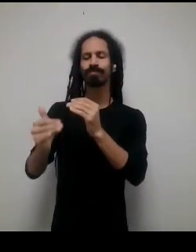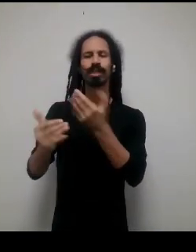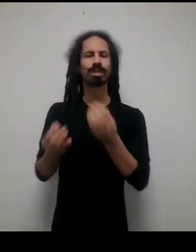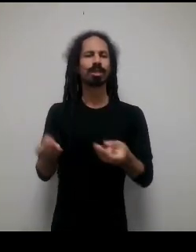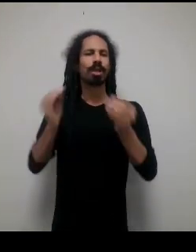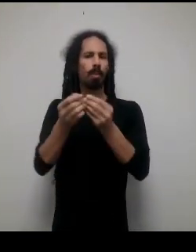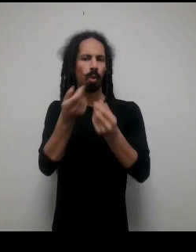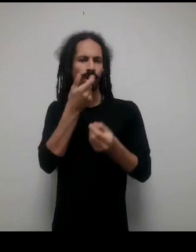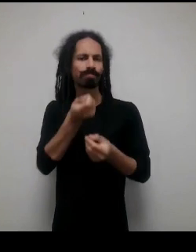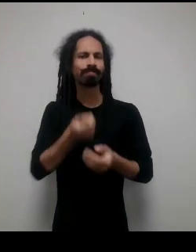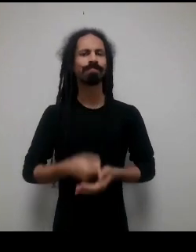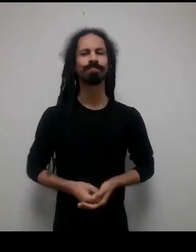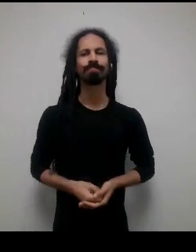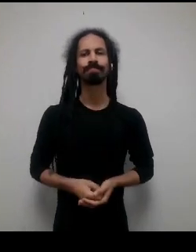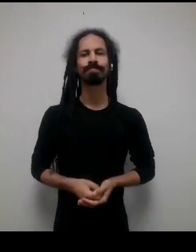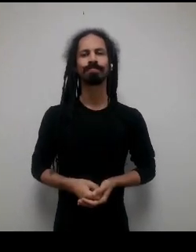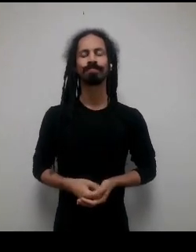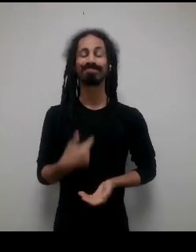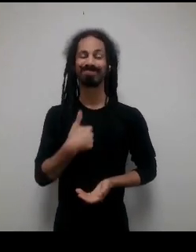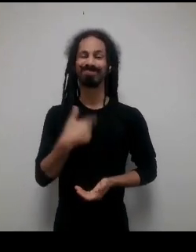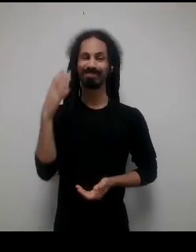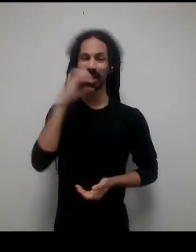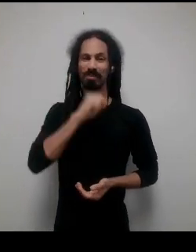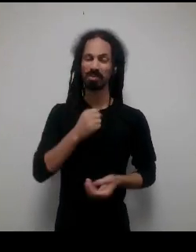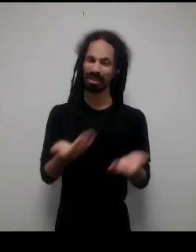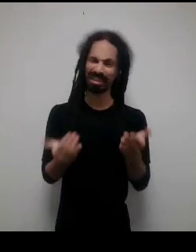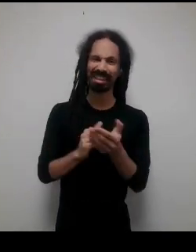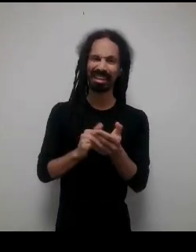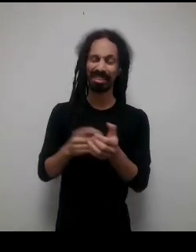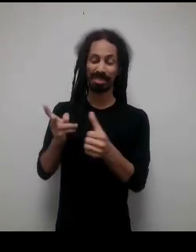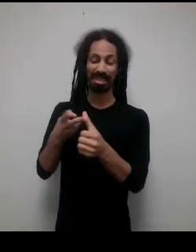audience. My guess again is example 2 was